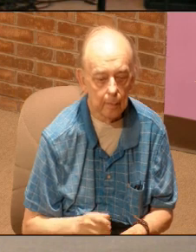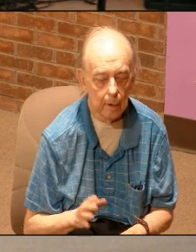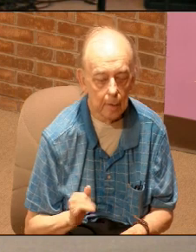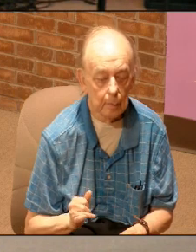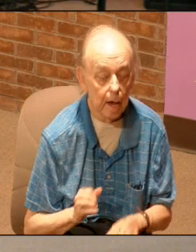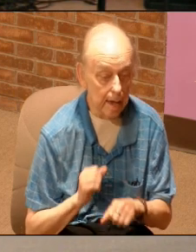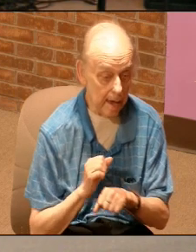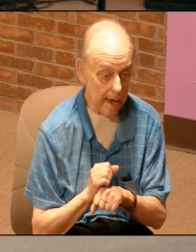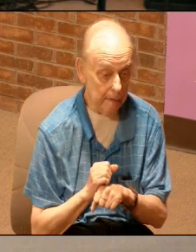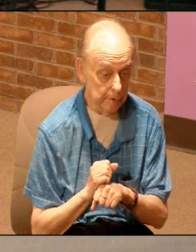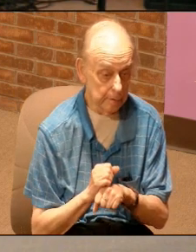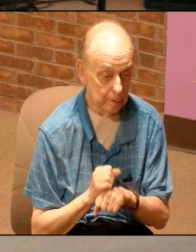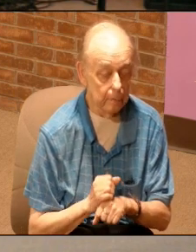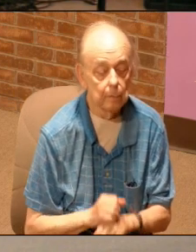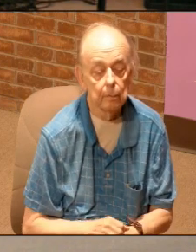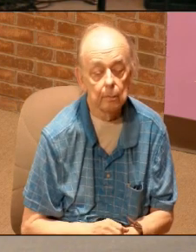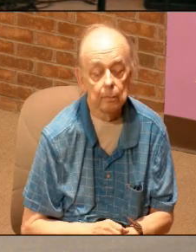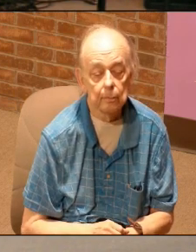habit?